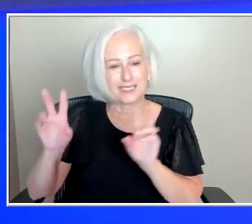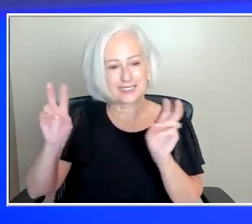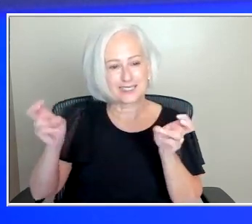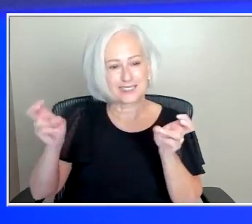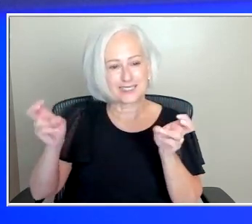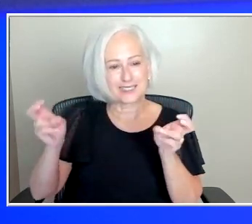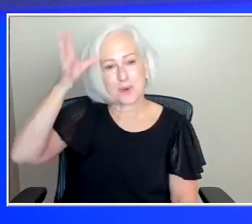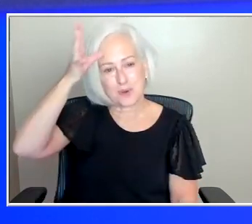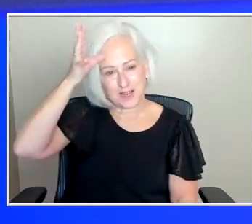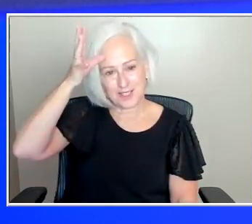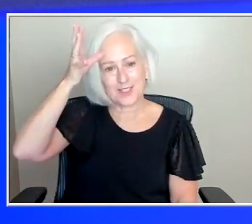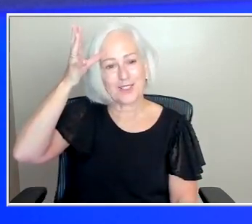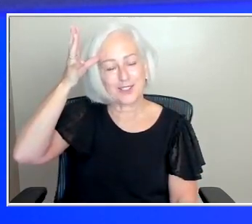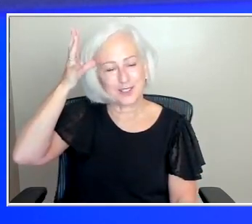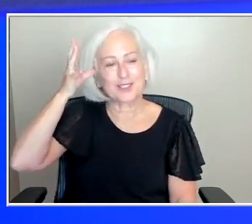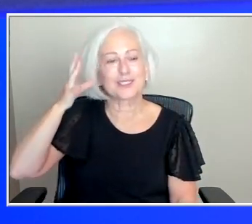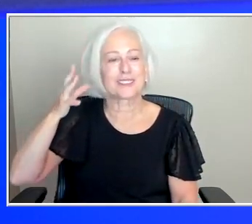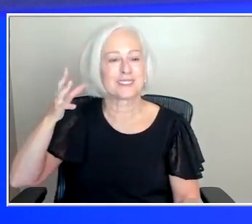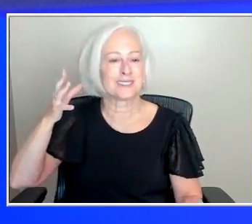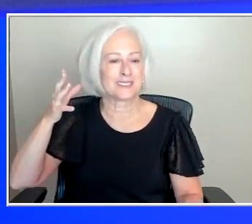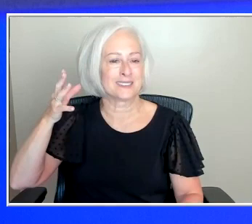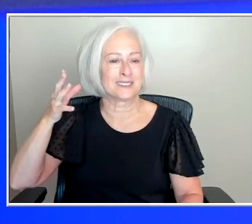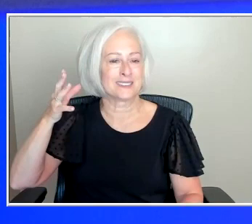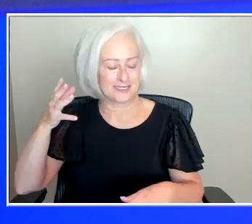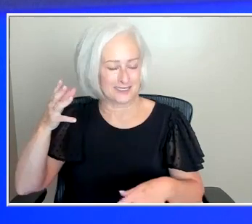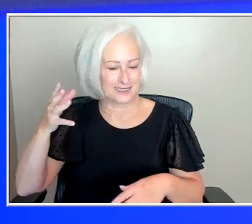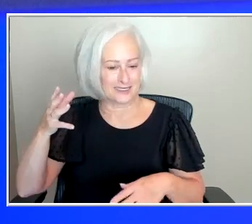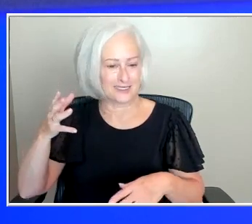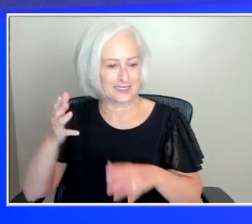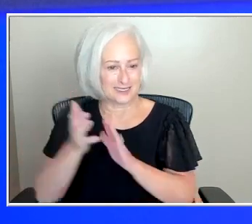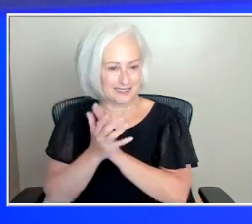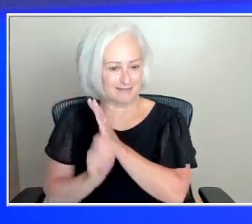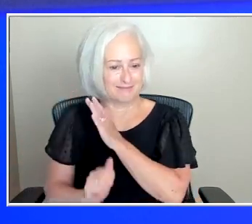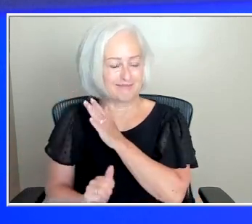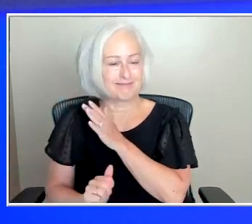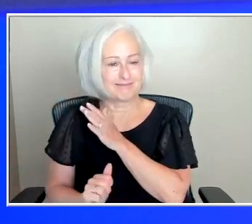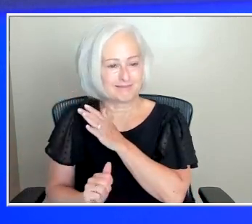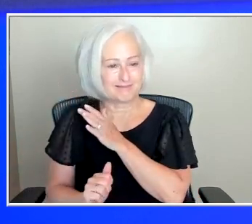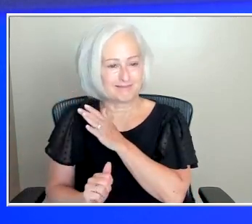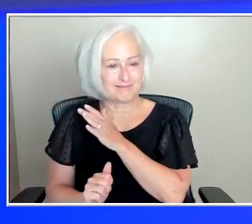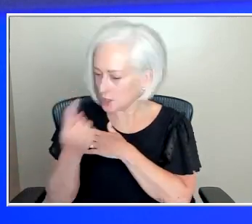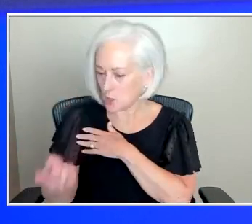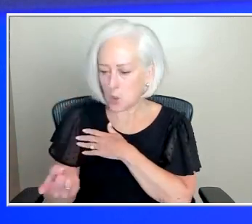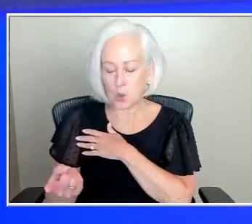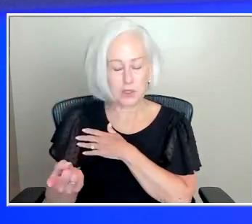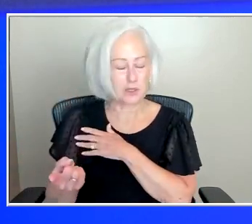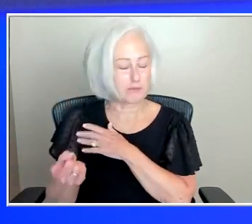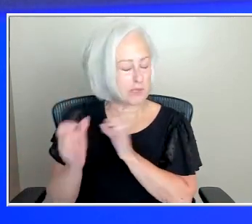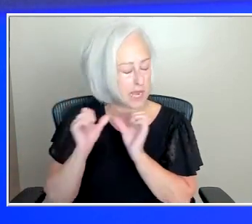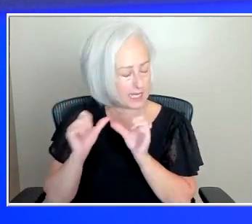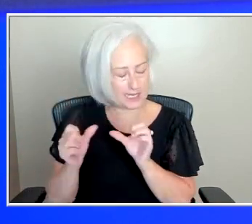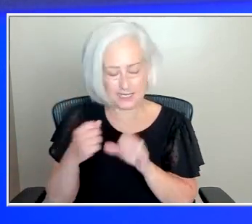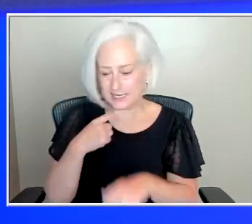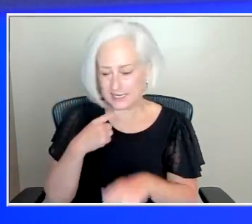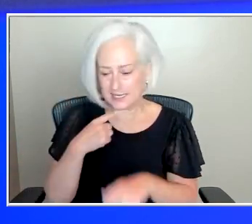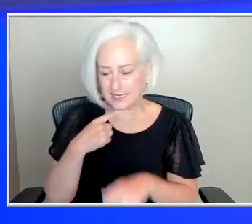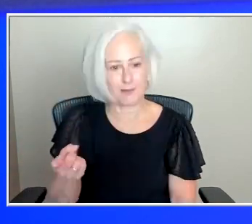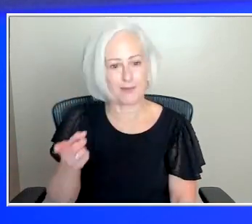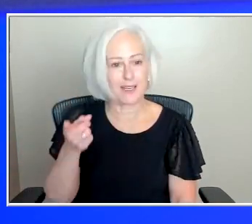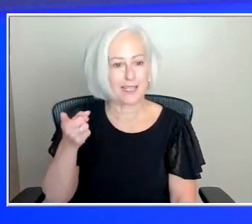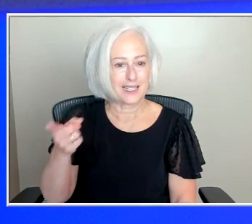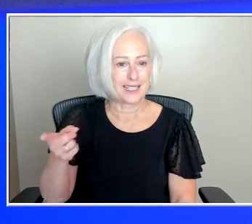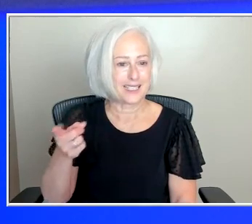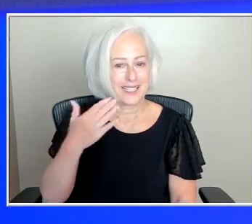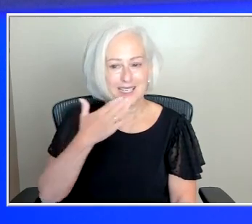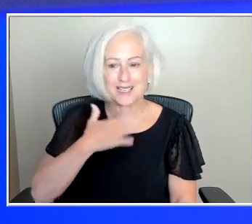fatherhood. And I told him, and I will continue to tell him, that he's a much better